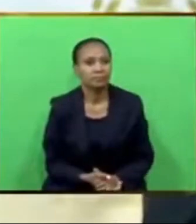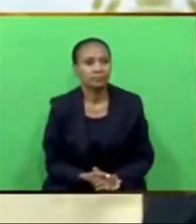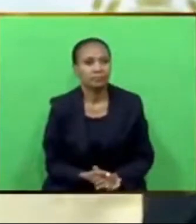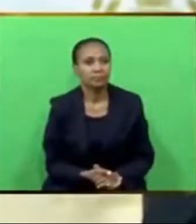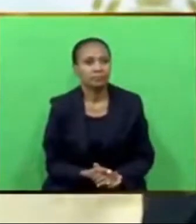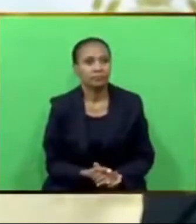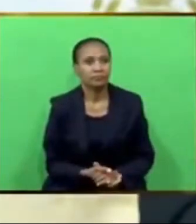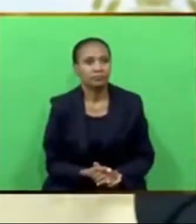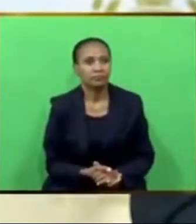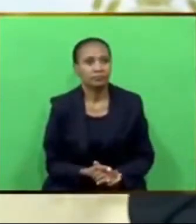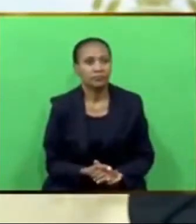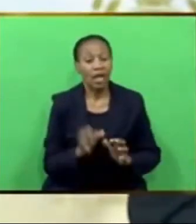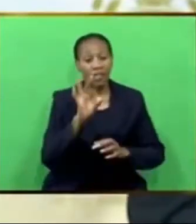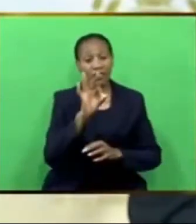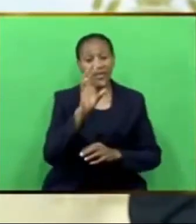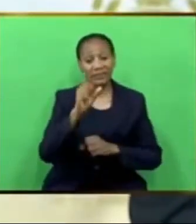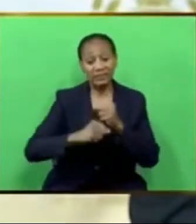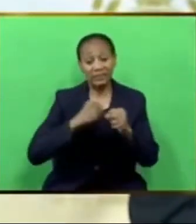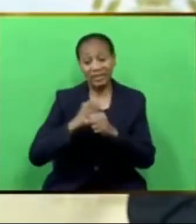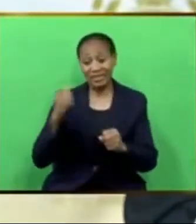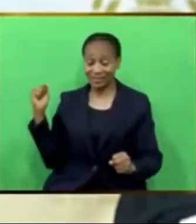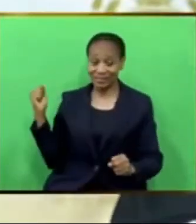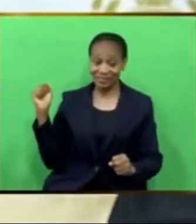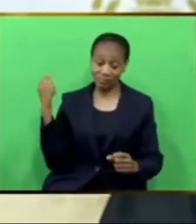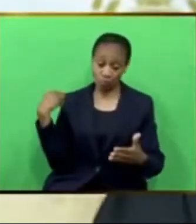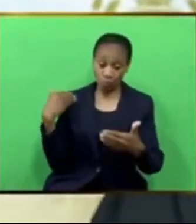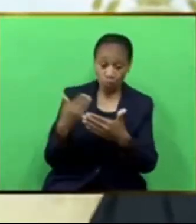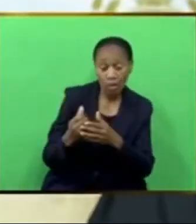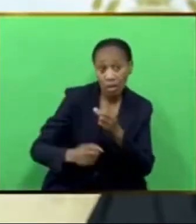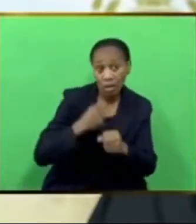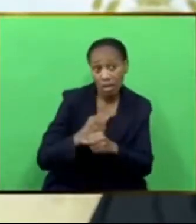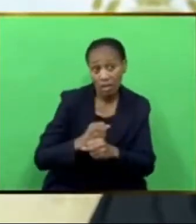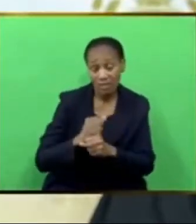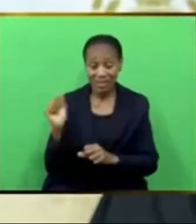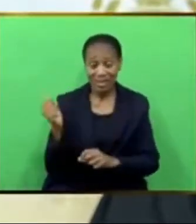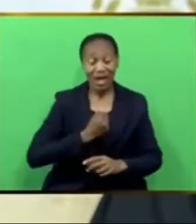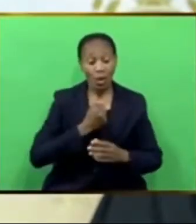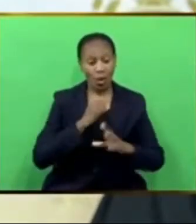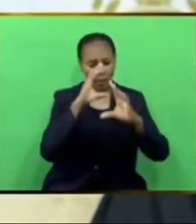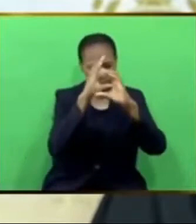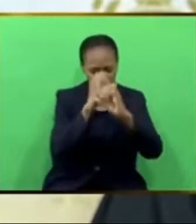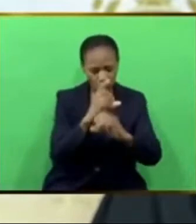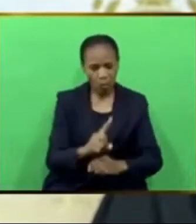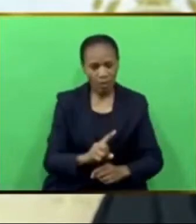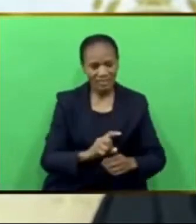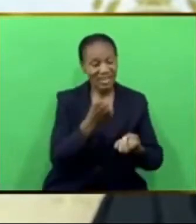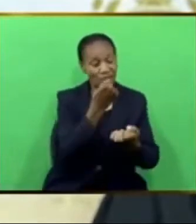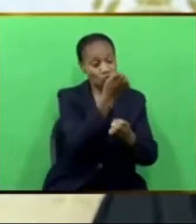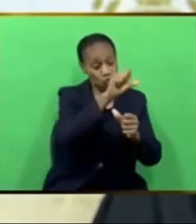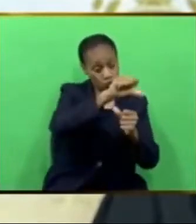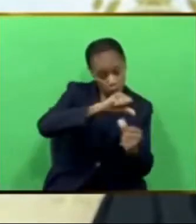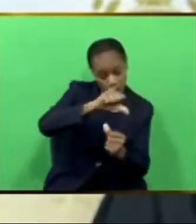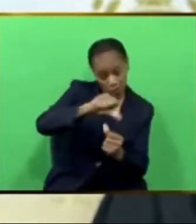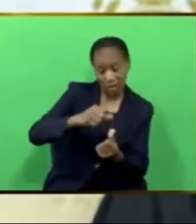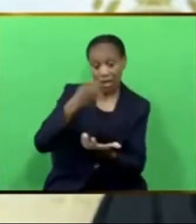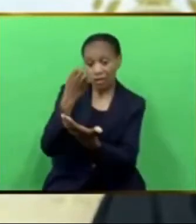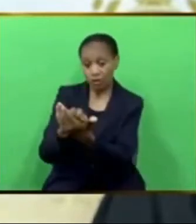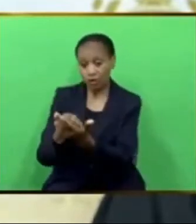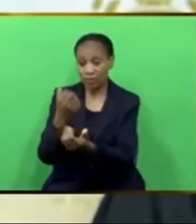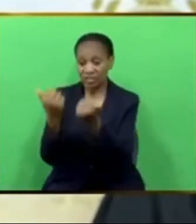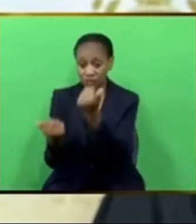Our mission over the past 30 years has been to restore both social and economic justice for our